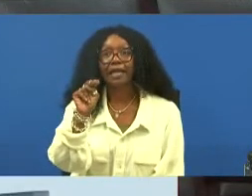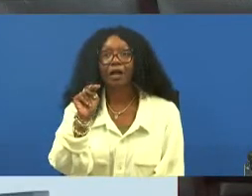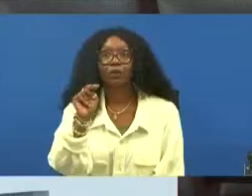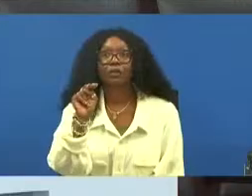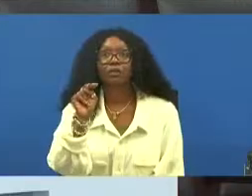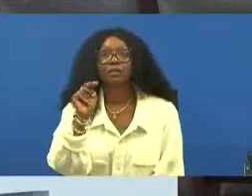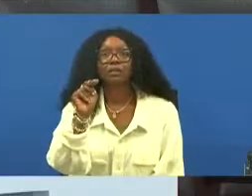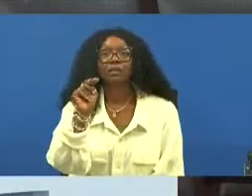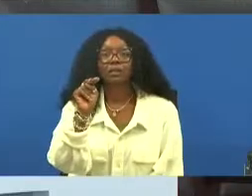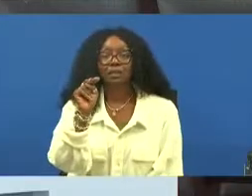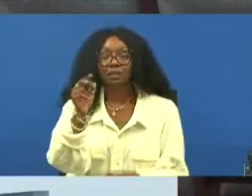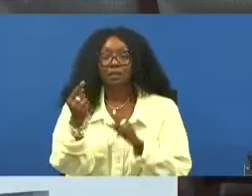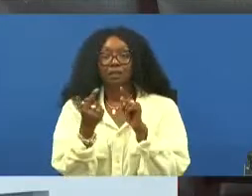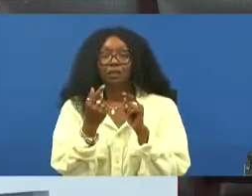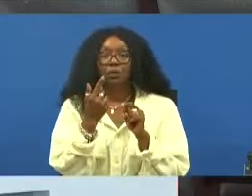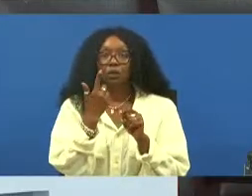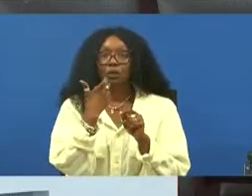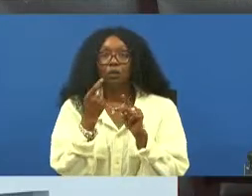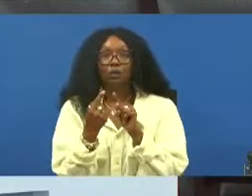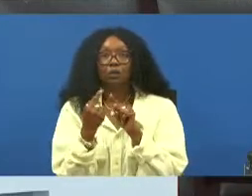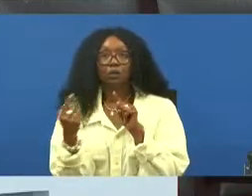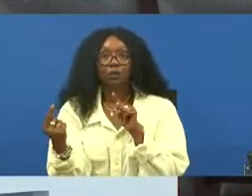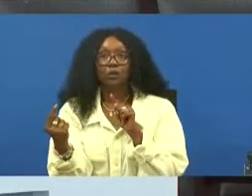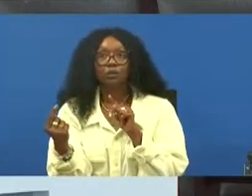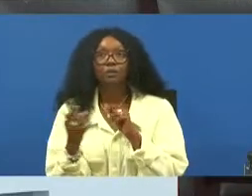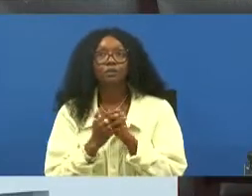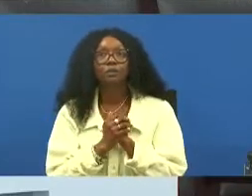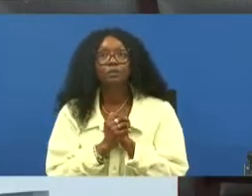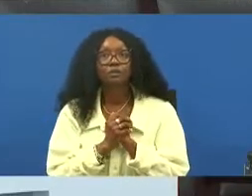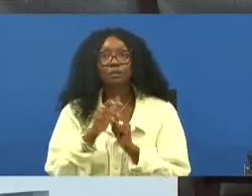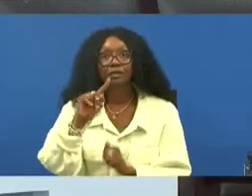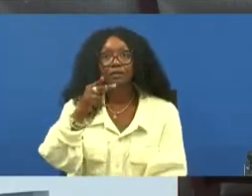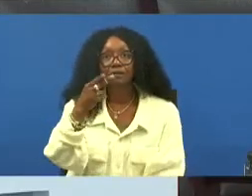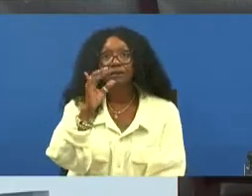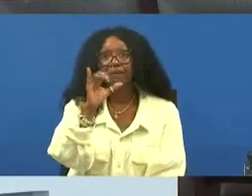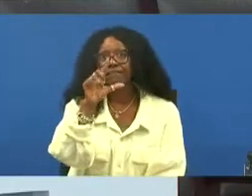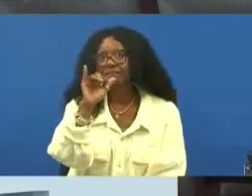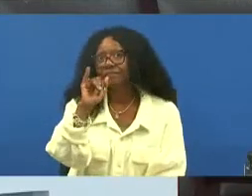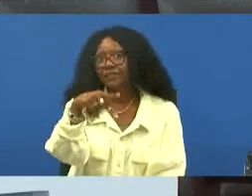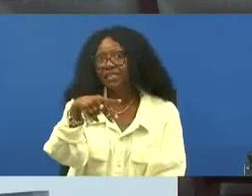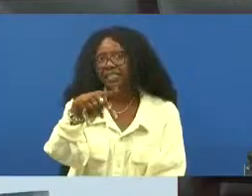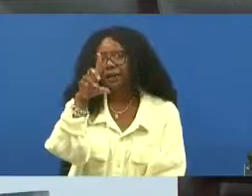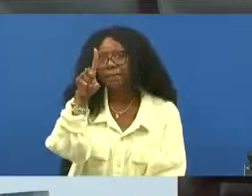We have an opposition wishing to speak: Philip DeNicola.